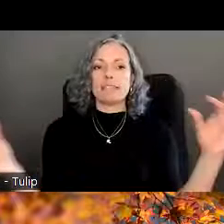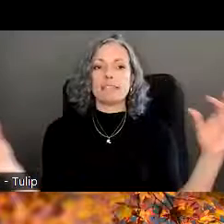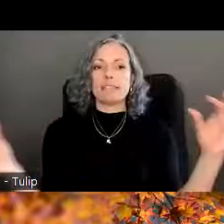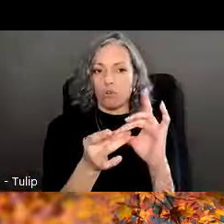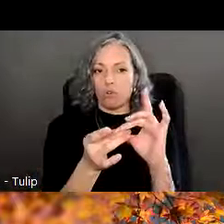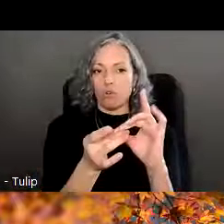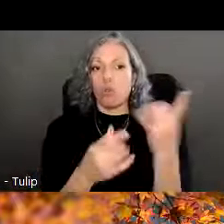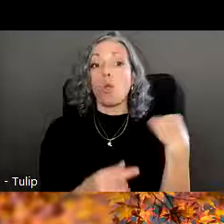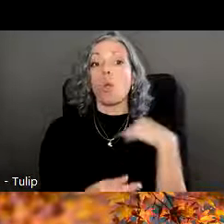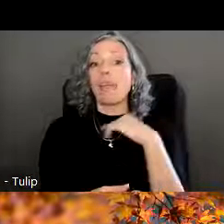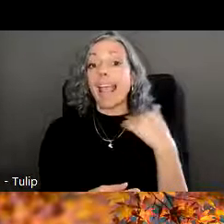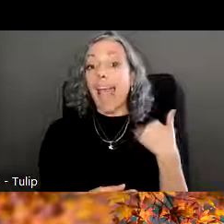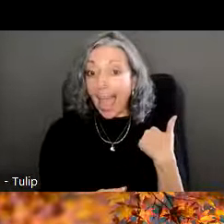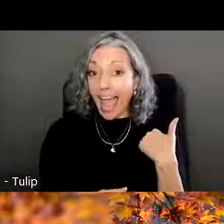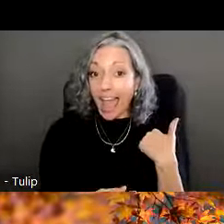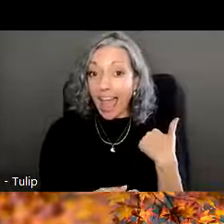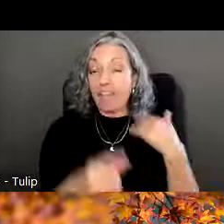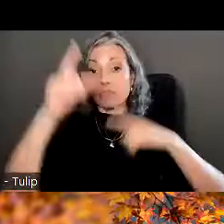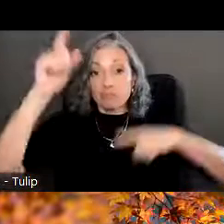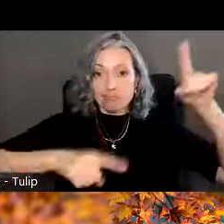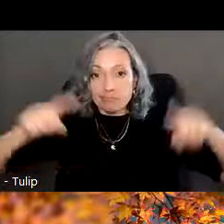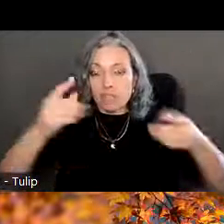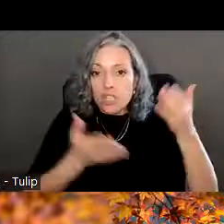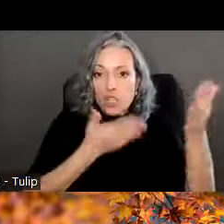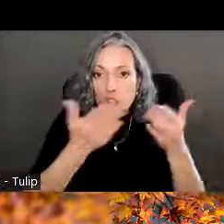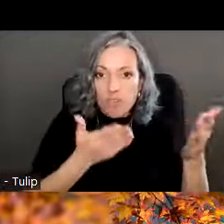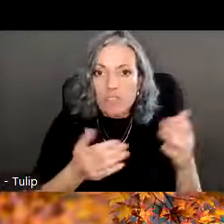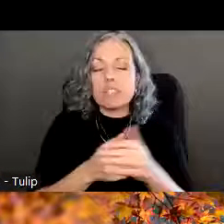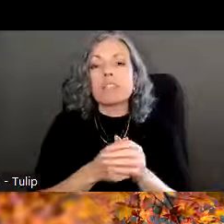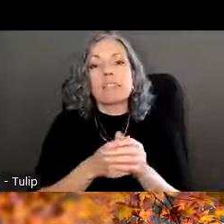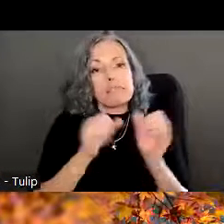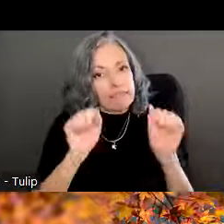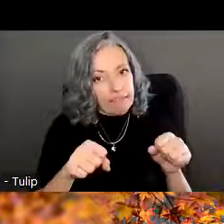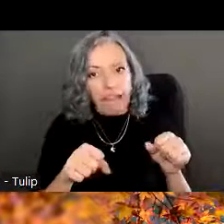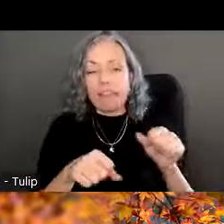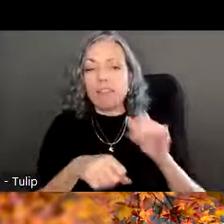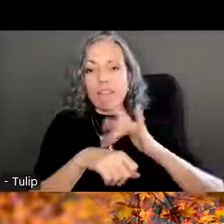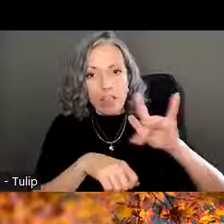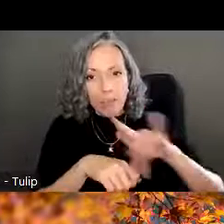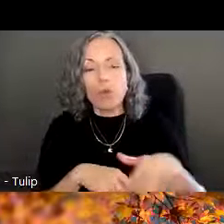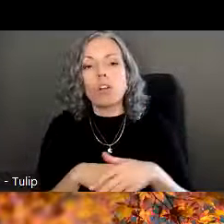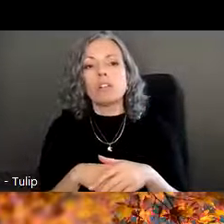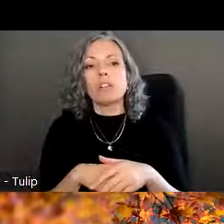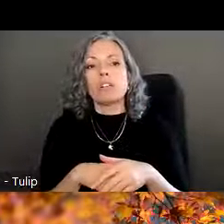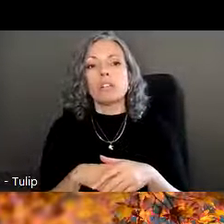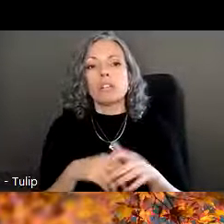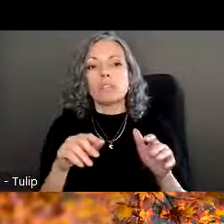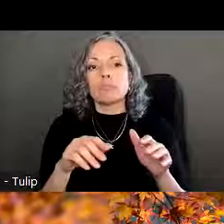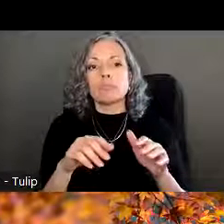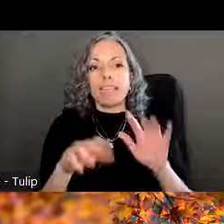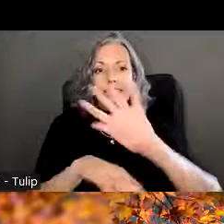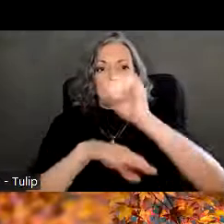we have an array of services that are available and models that have